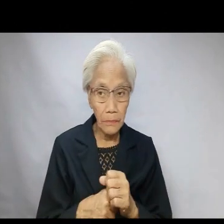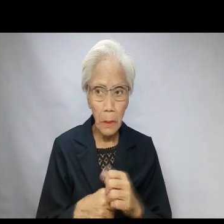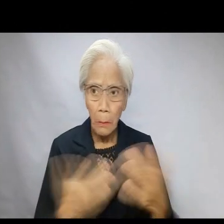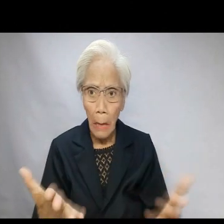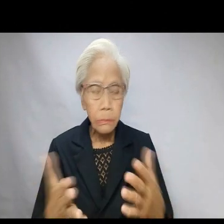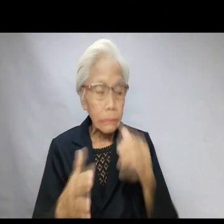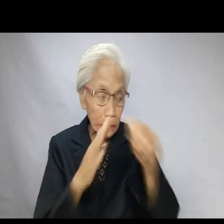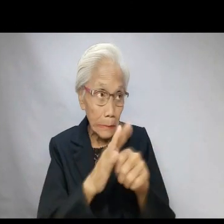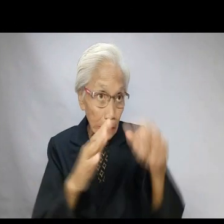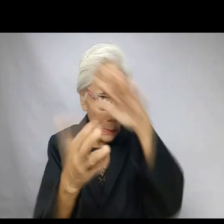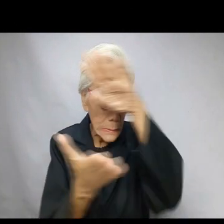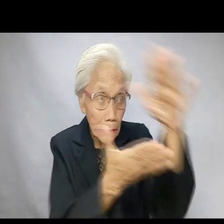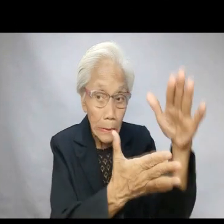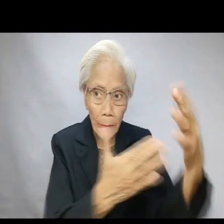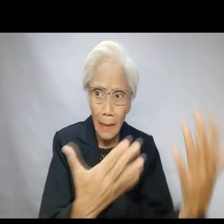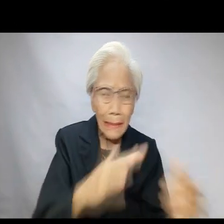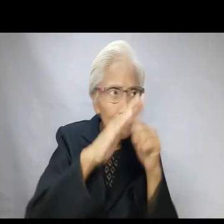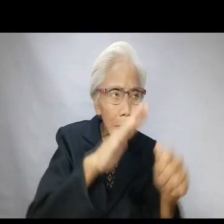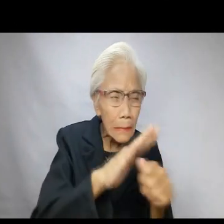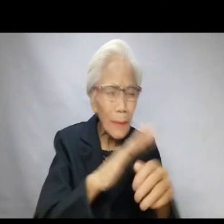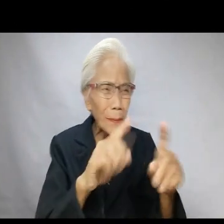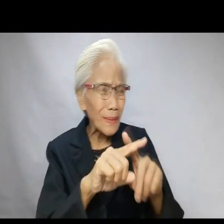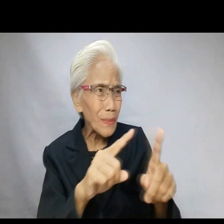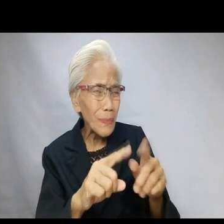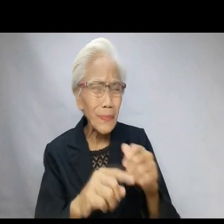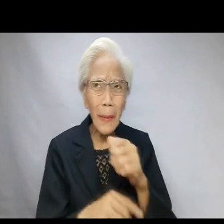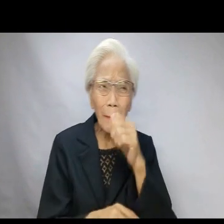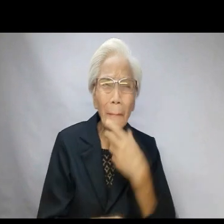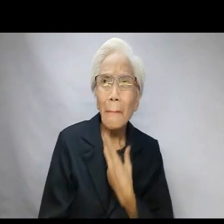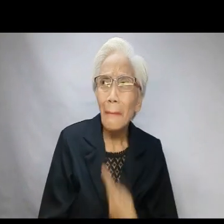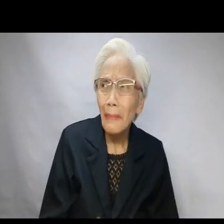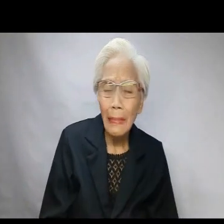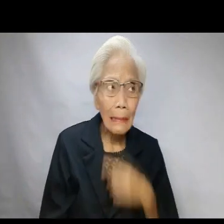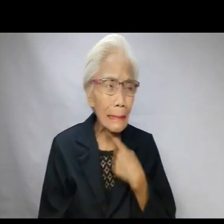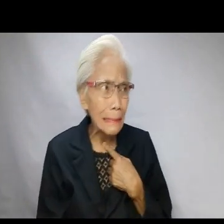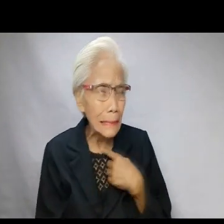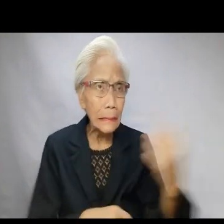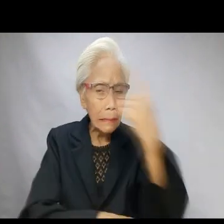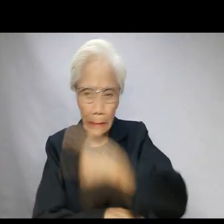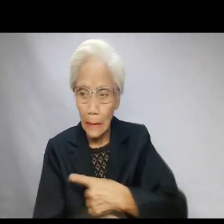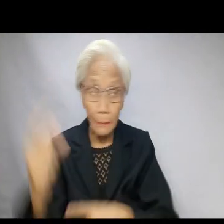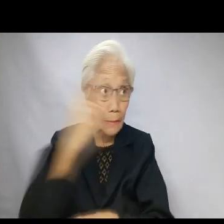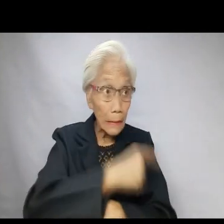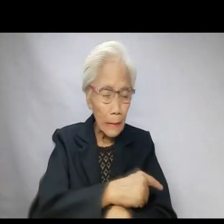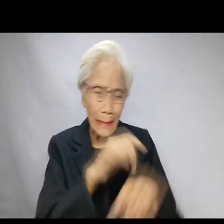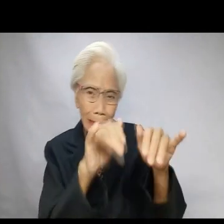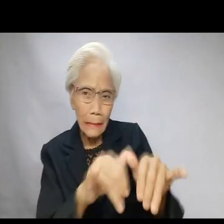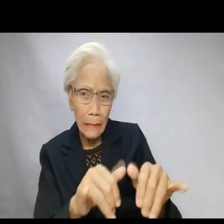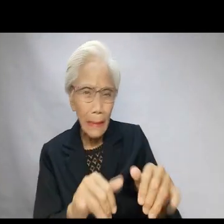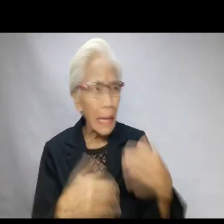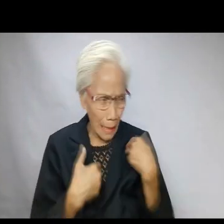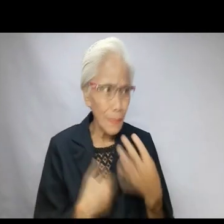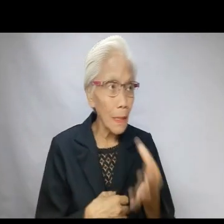the shade under the truck, where they dug a shallow trench. Day after day they lay there. They had food but